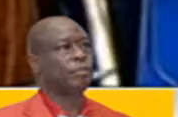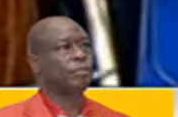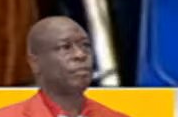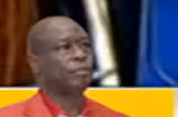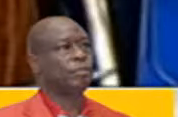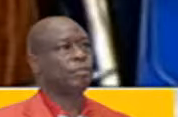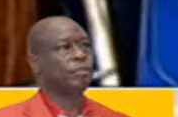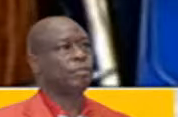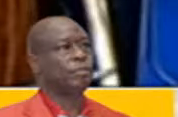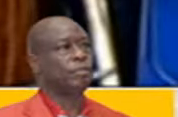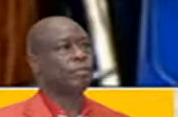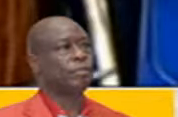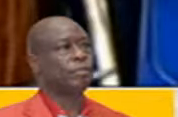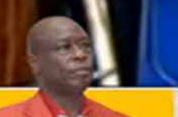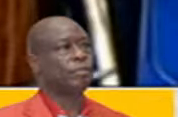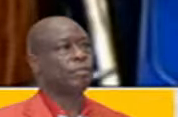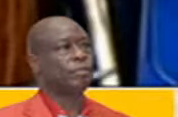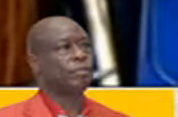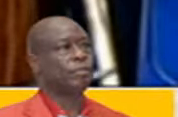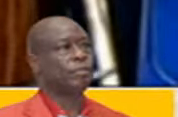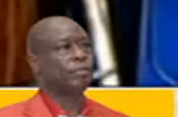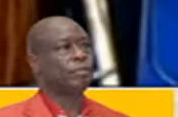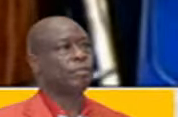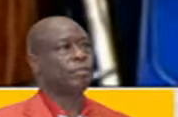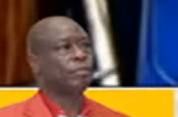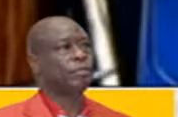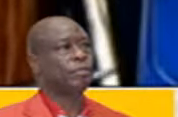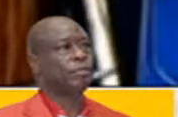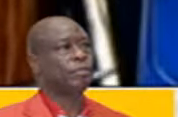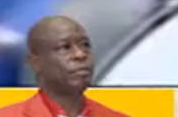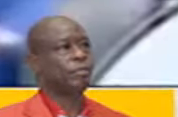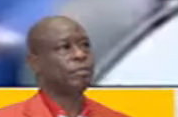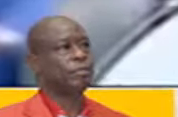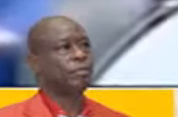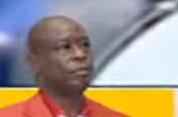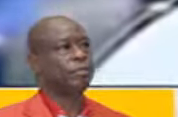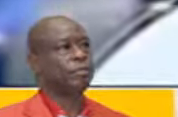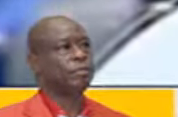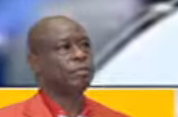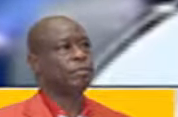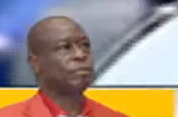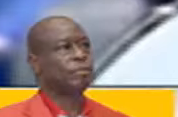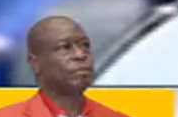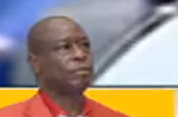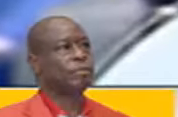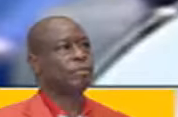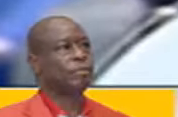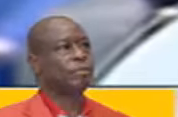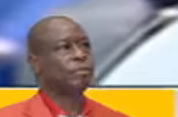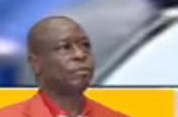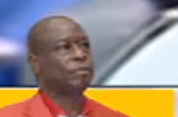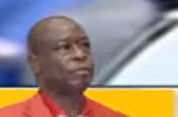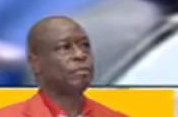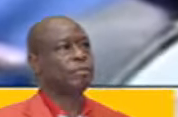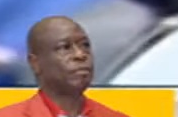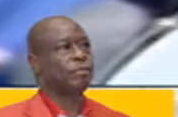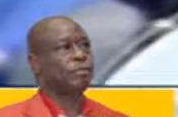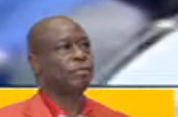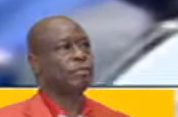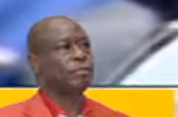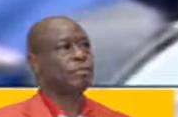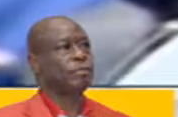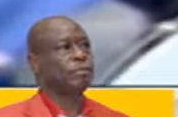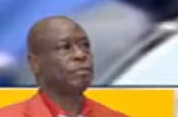Ms. Advocate Njoroge Rogeru, and Mr. Maina. So the children of the